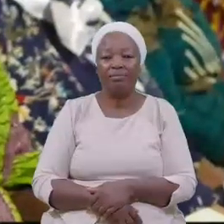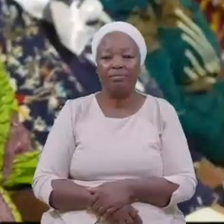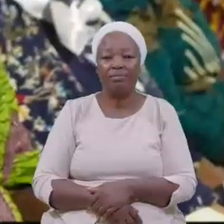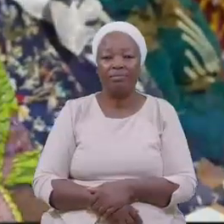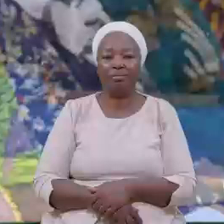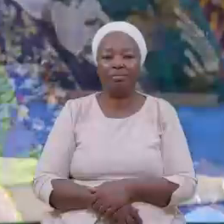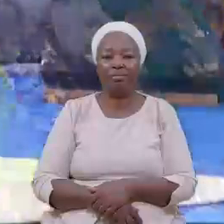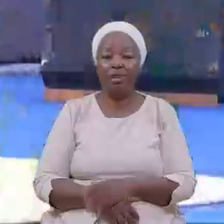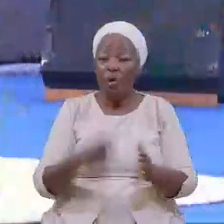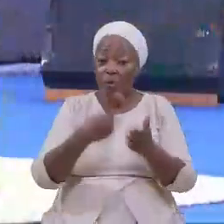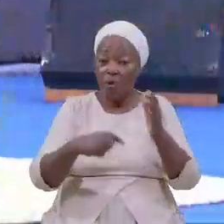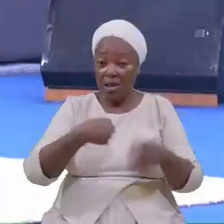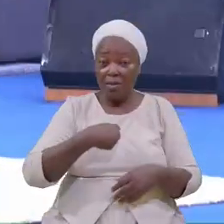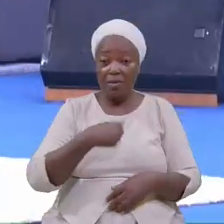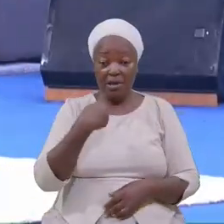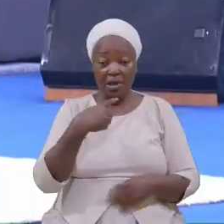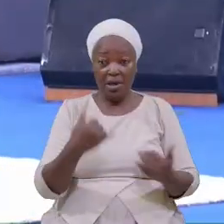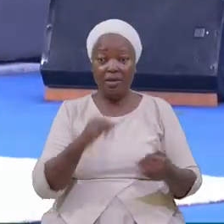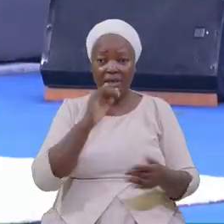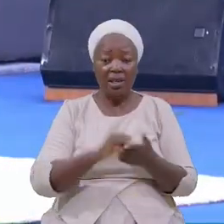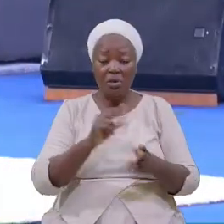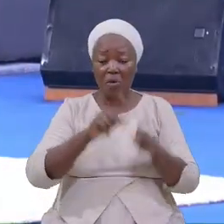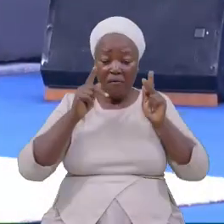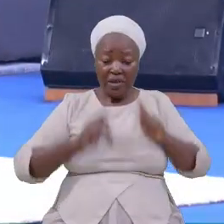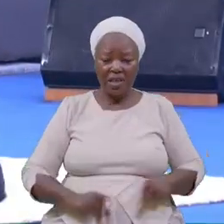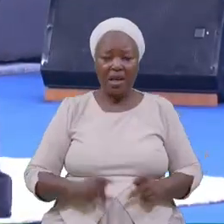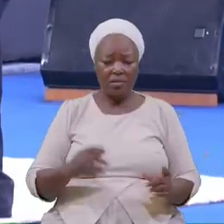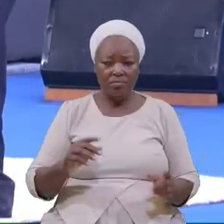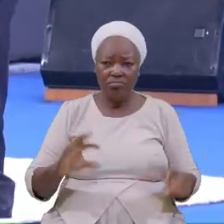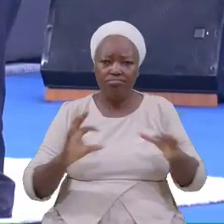What I'm saying is, no physical contact.